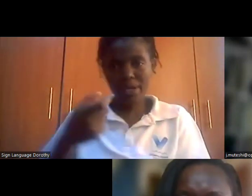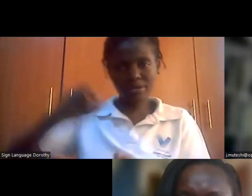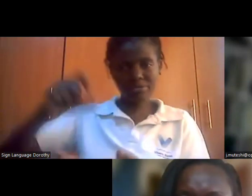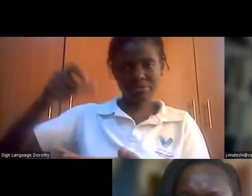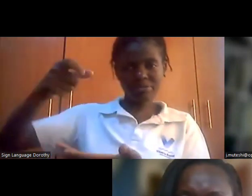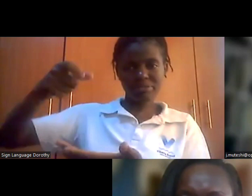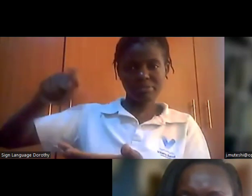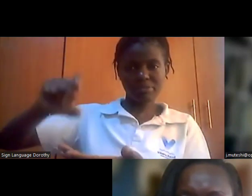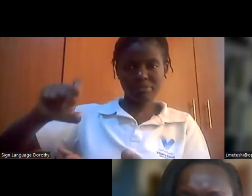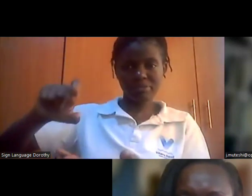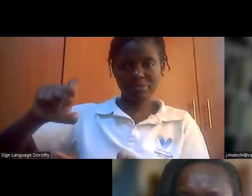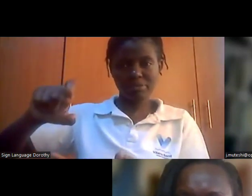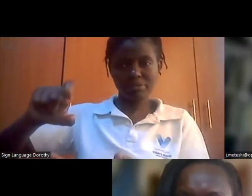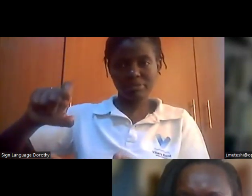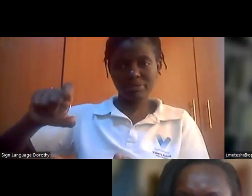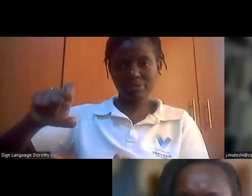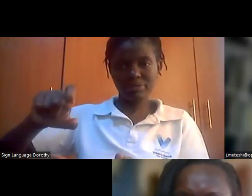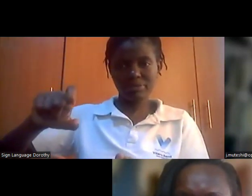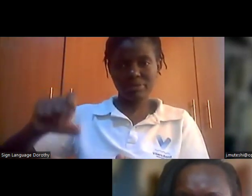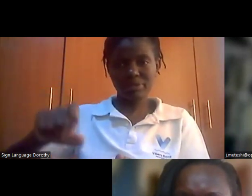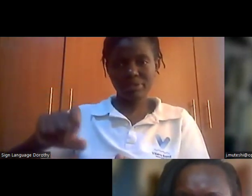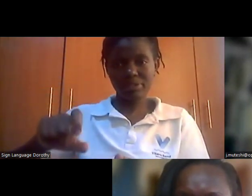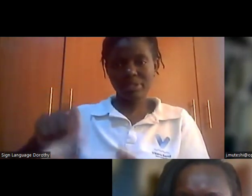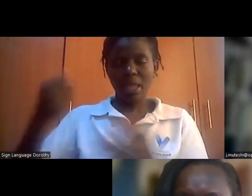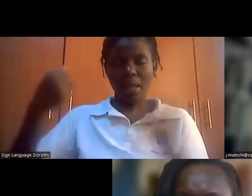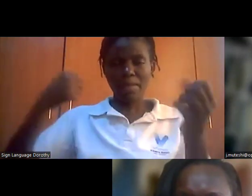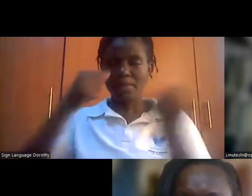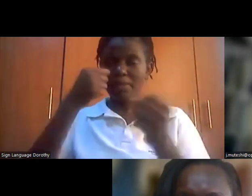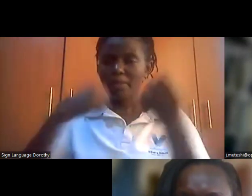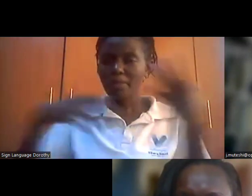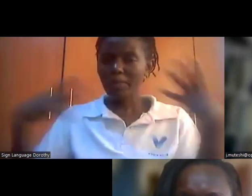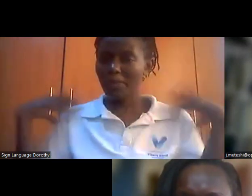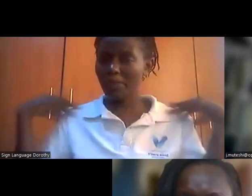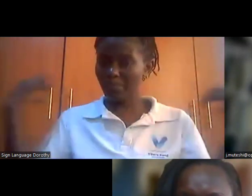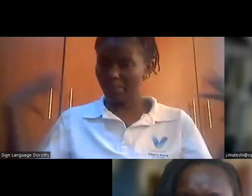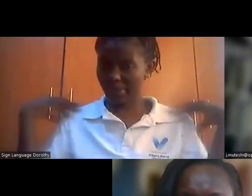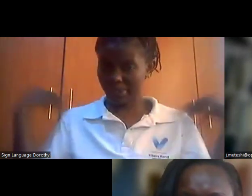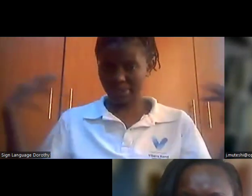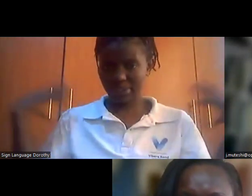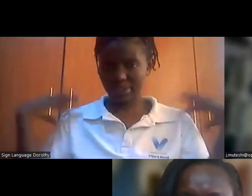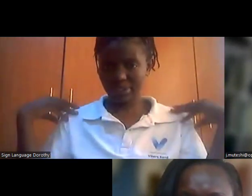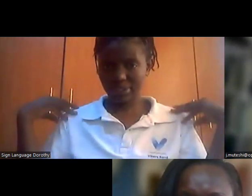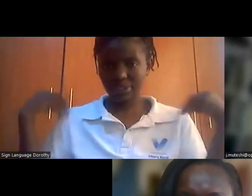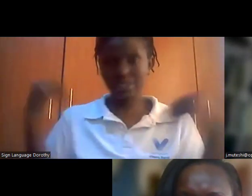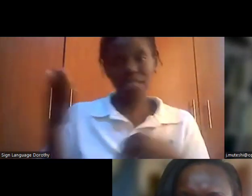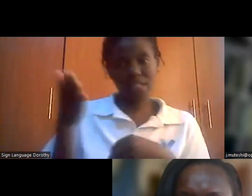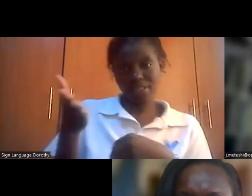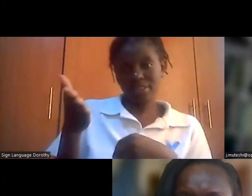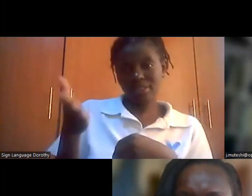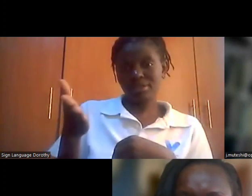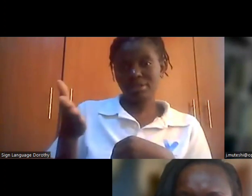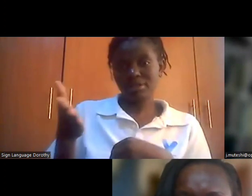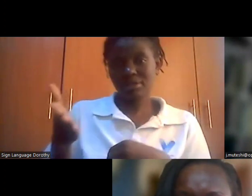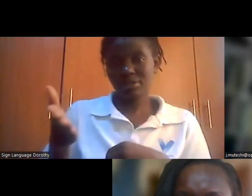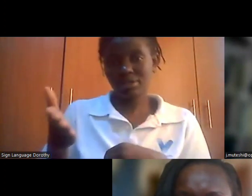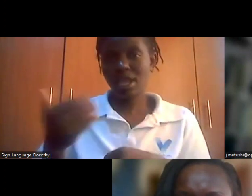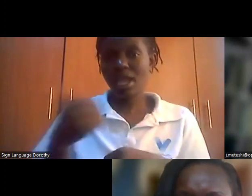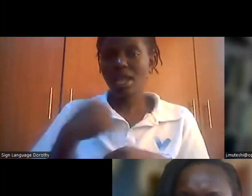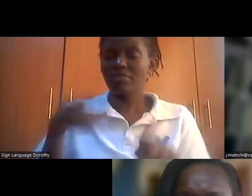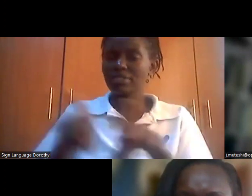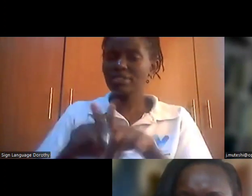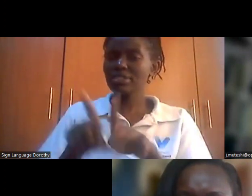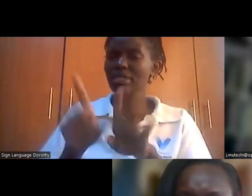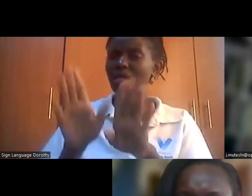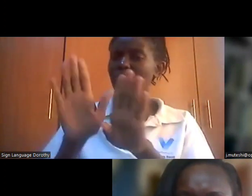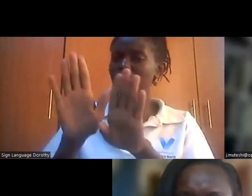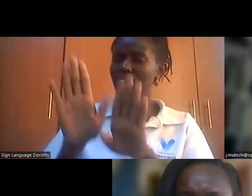sustained medicalization of this practice. And that the other, I think, also really valuable insight you've provided by